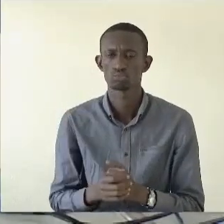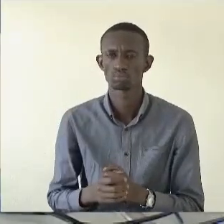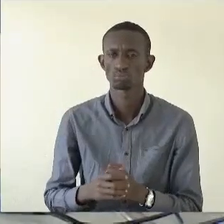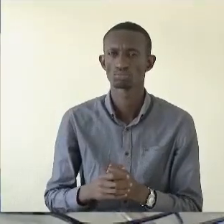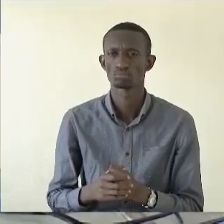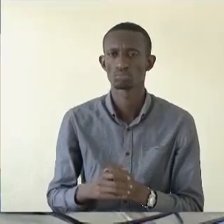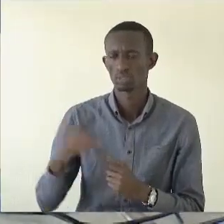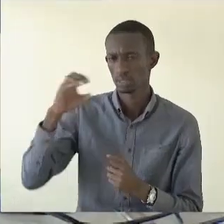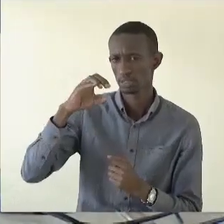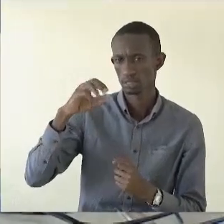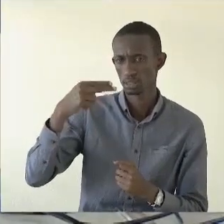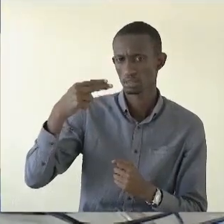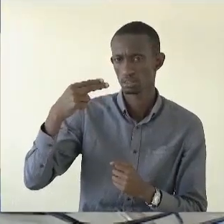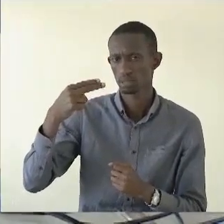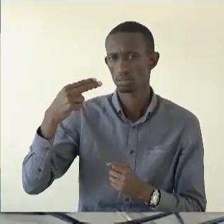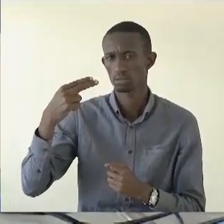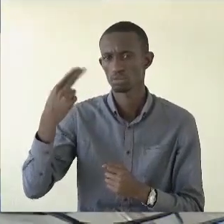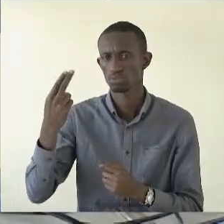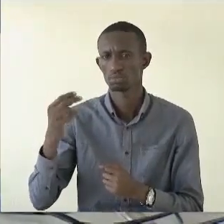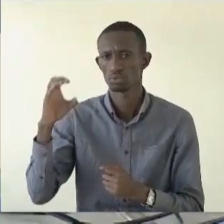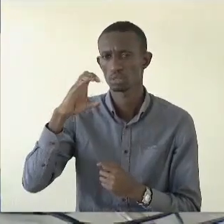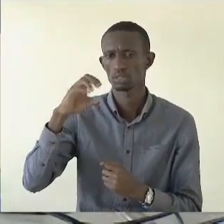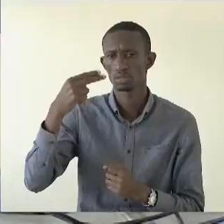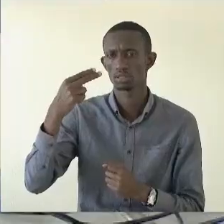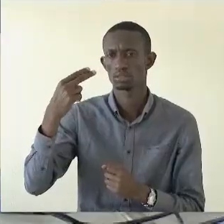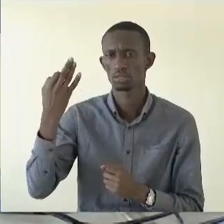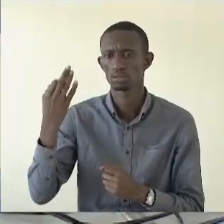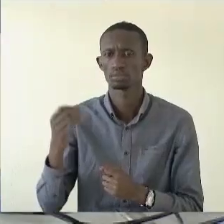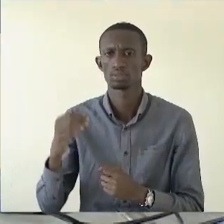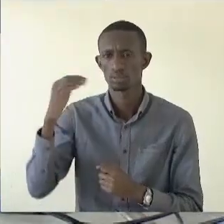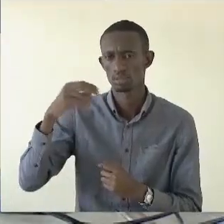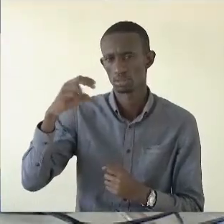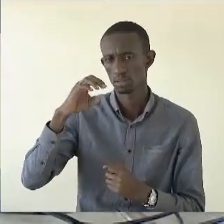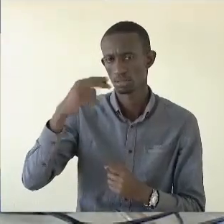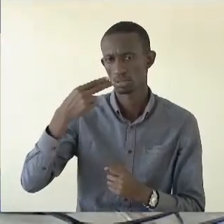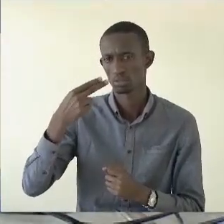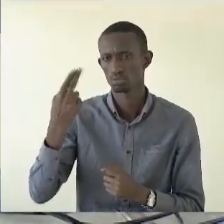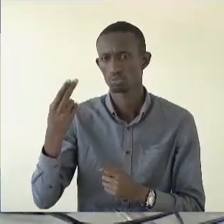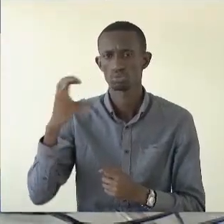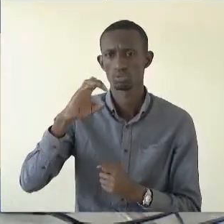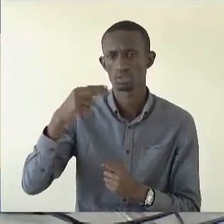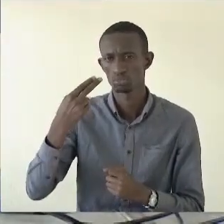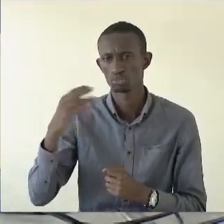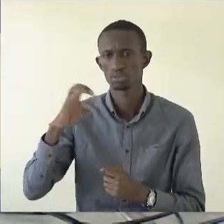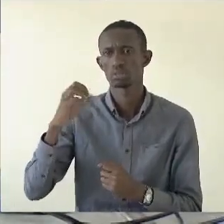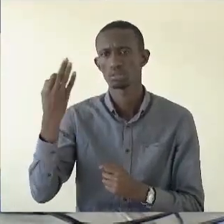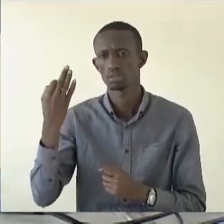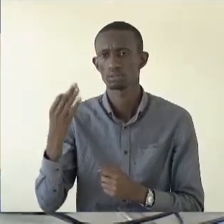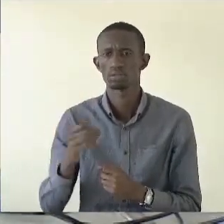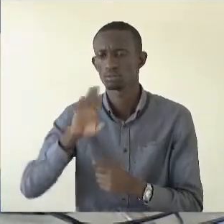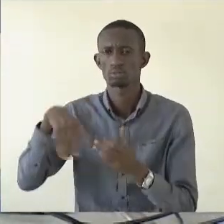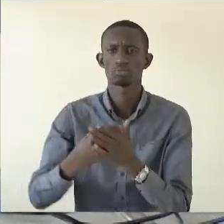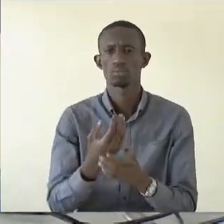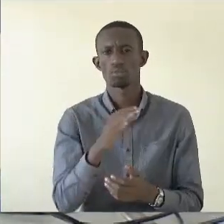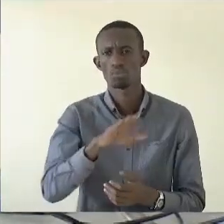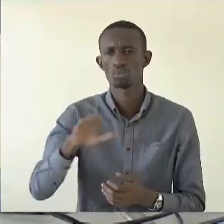CH2, CH3. Then you have CH2, CH2, CH3. So there are three positions that you